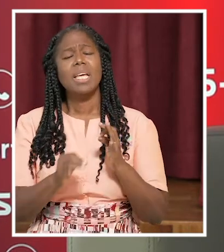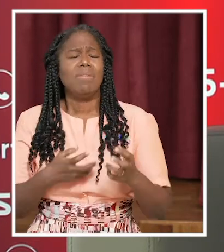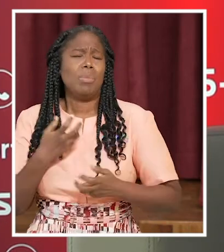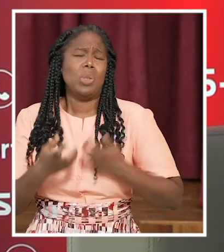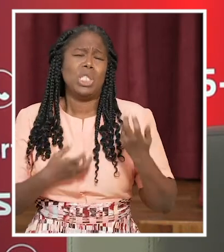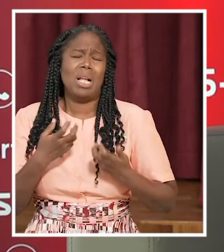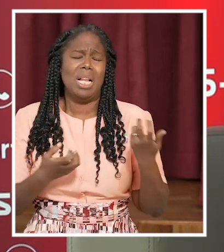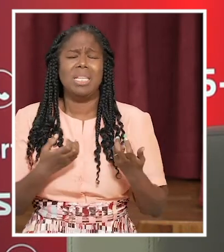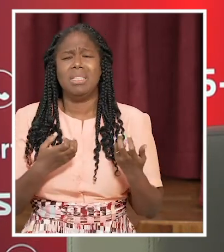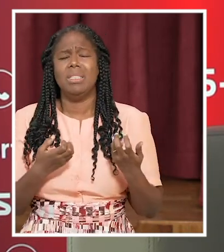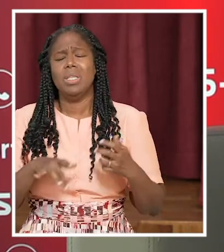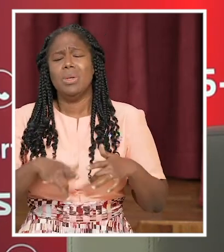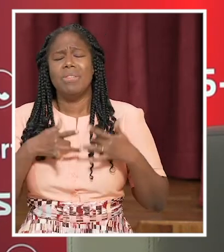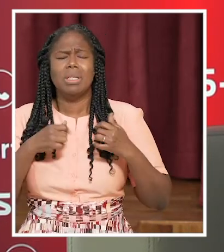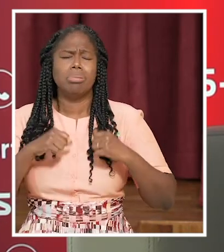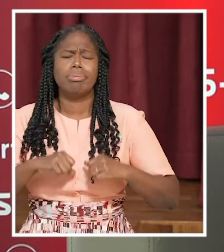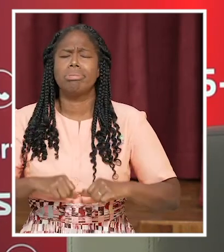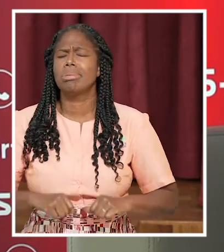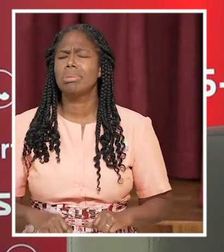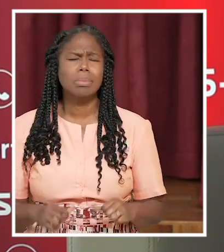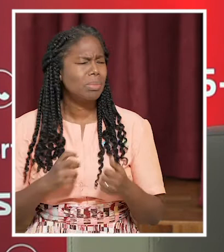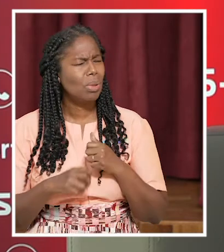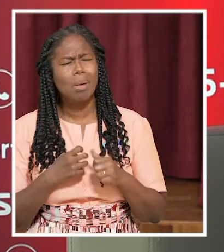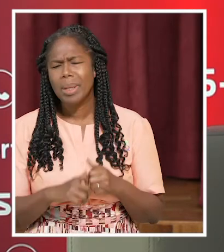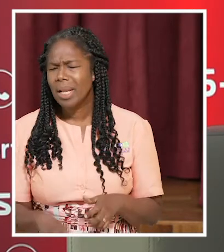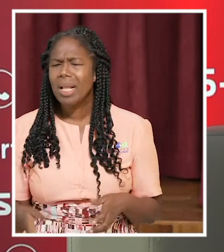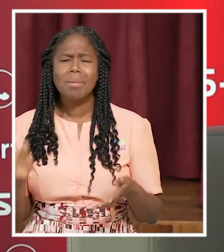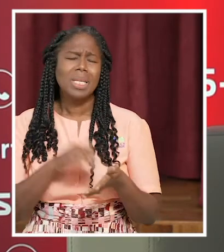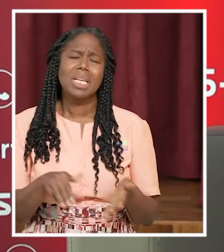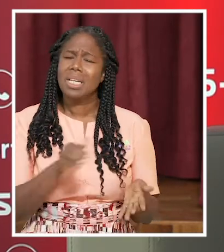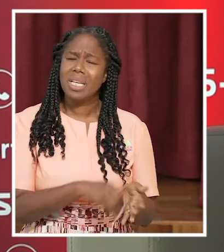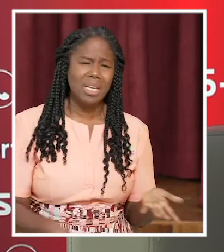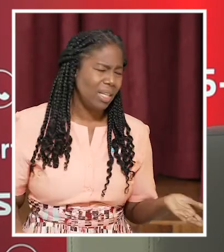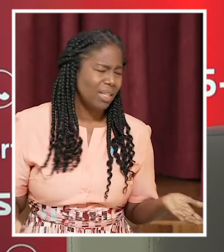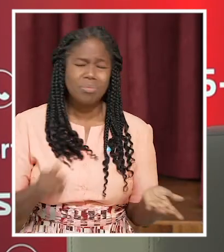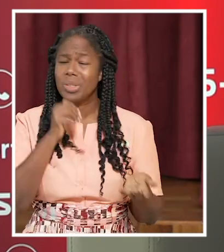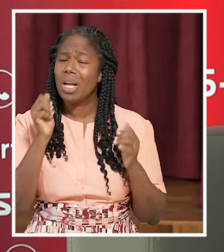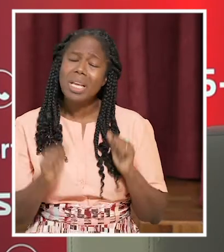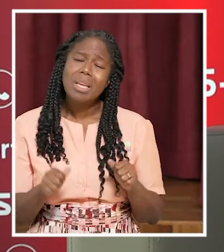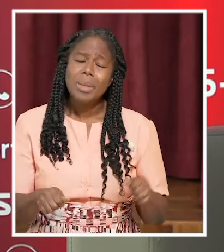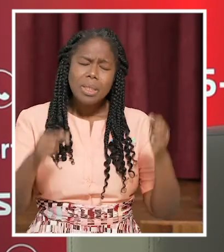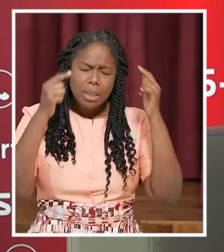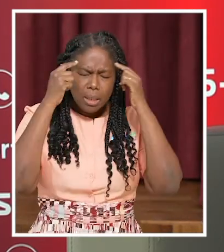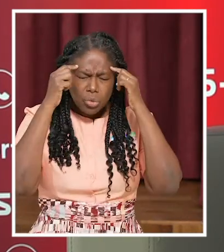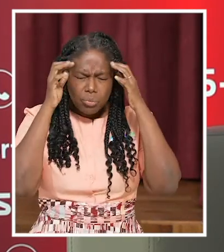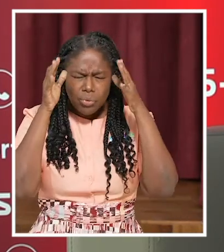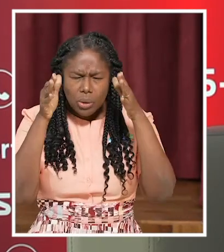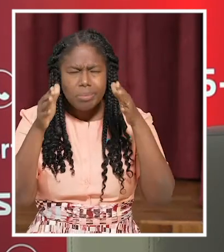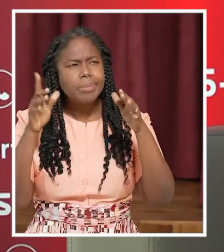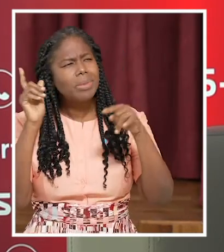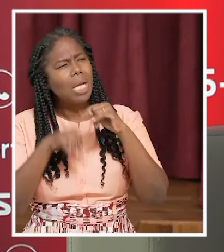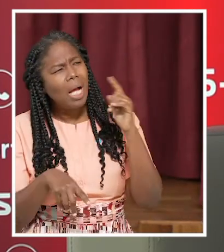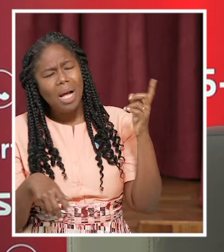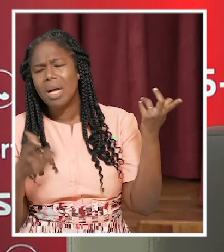emotional health, dealing with certain things affecting you, you find you're not able to concentrate sometimes